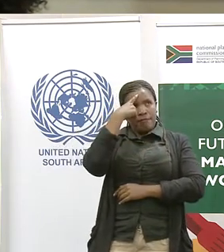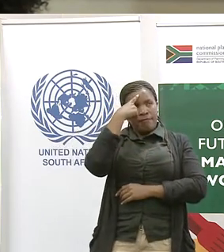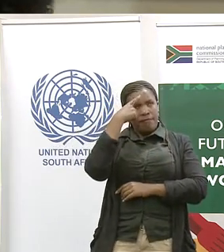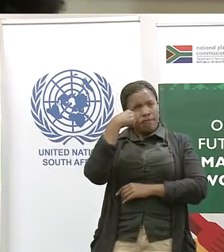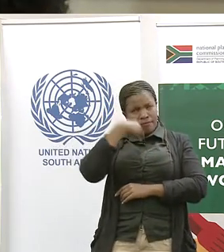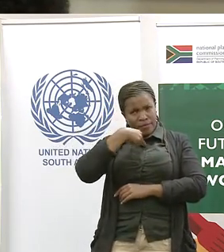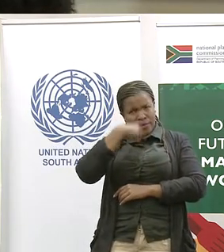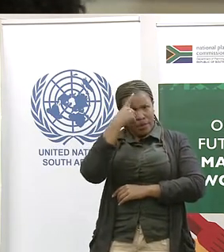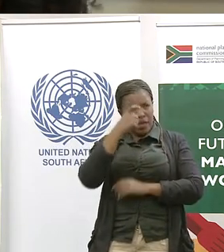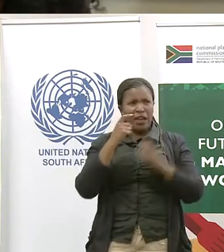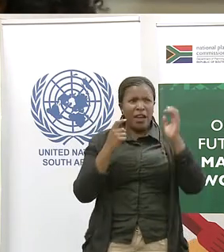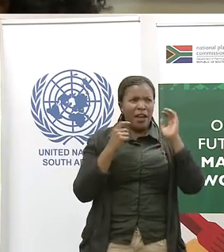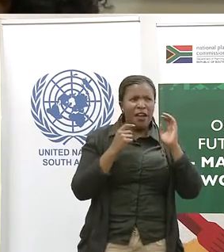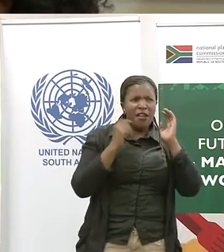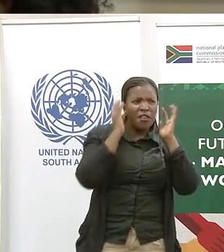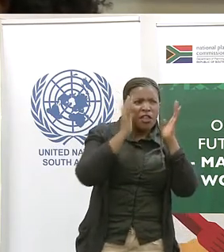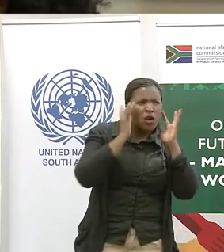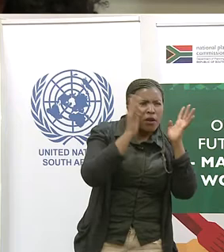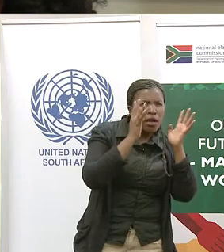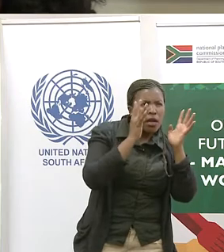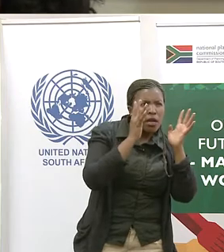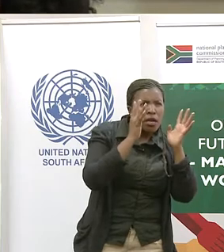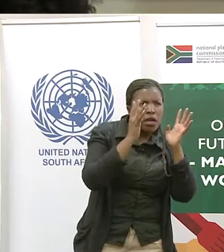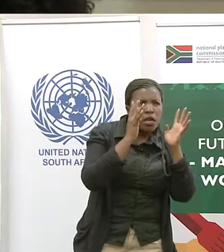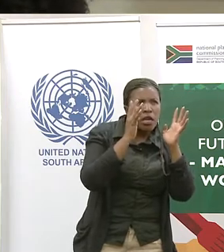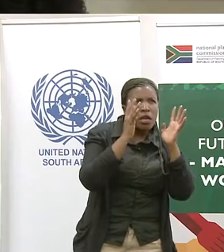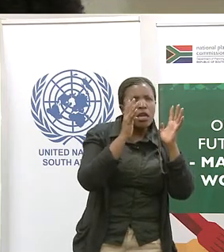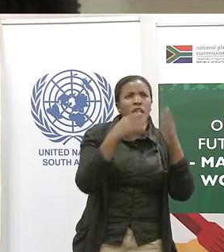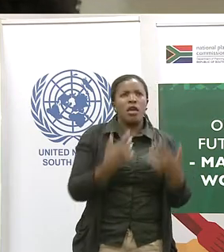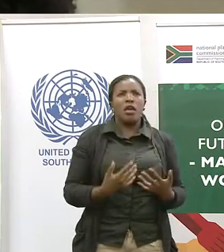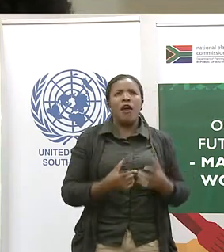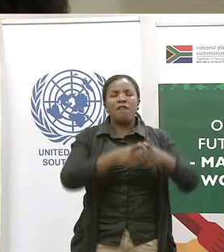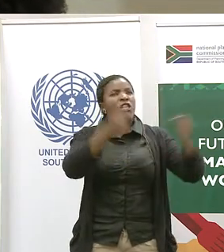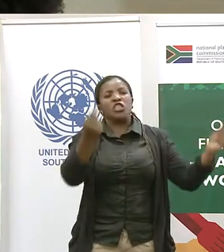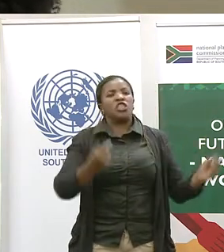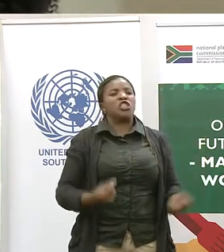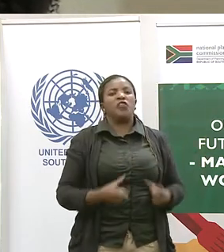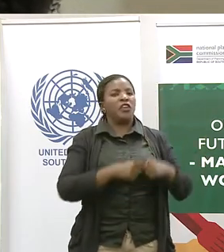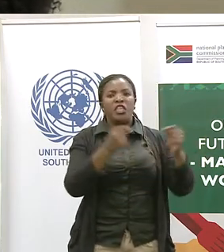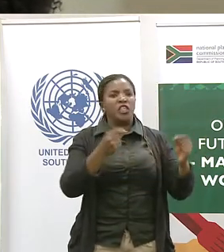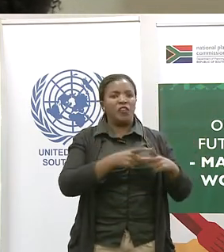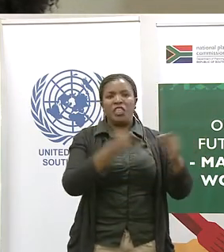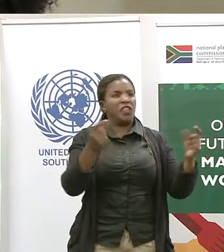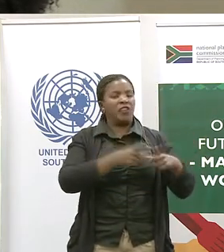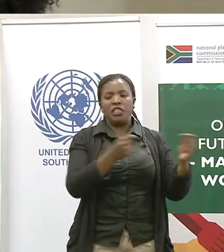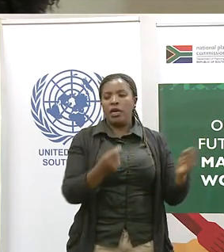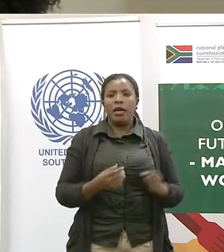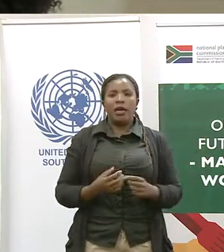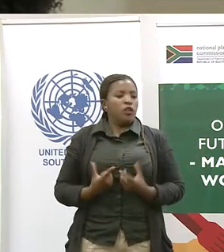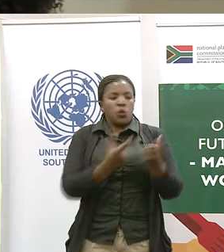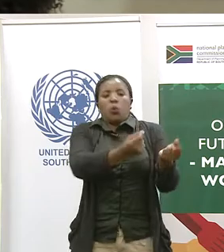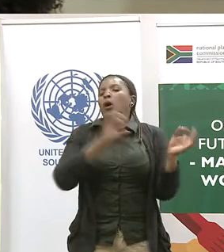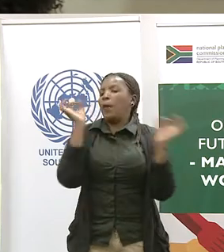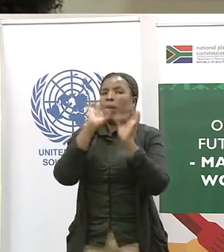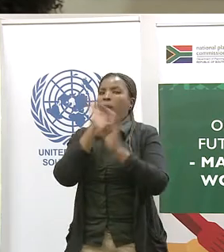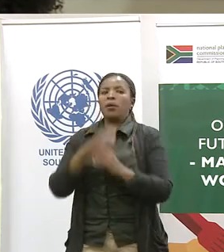before we start action, because that is an excuse for non-action, you see. You spend years and years building up your